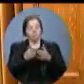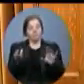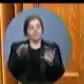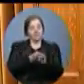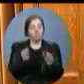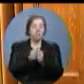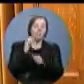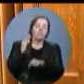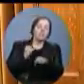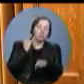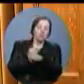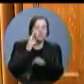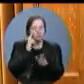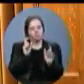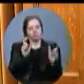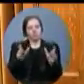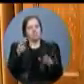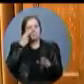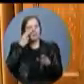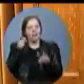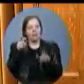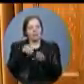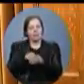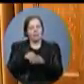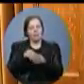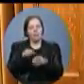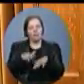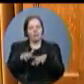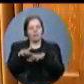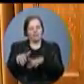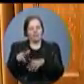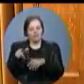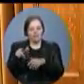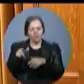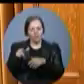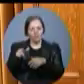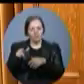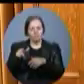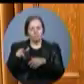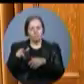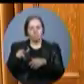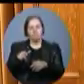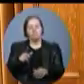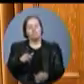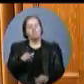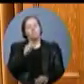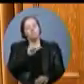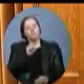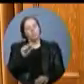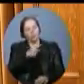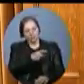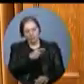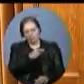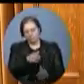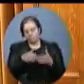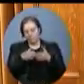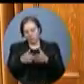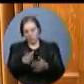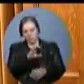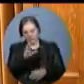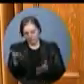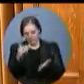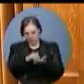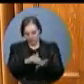piracy efforts in the Arabian Sea. Does the government have any plans to further deploy the Canadian ships